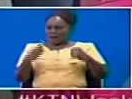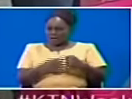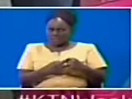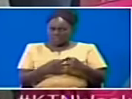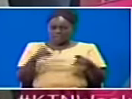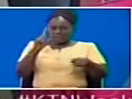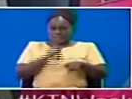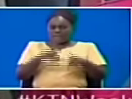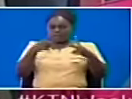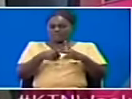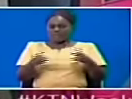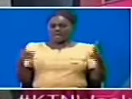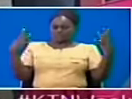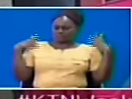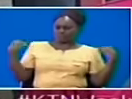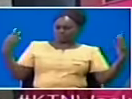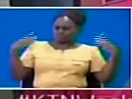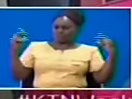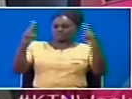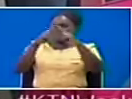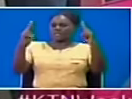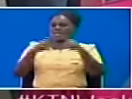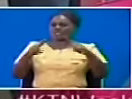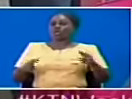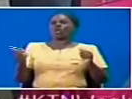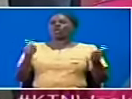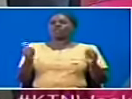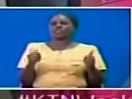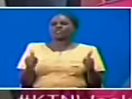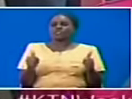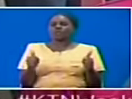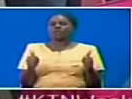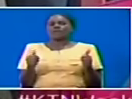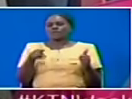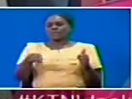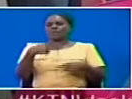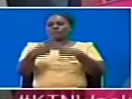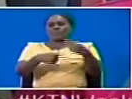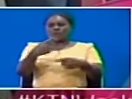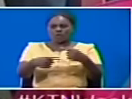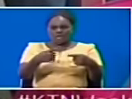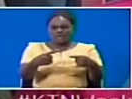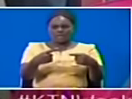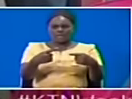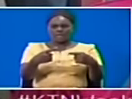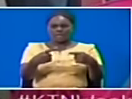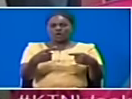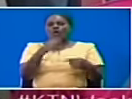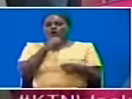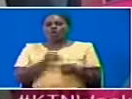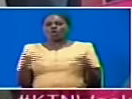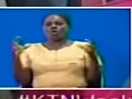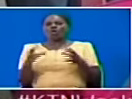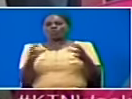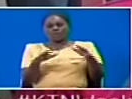As we start preparing them now for international competitions so that they progress into the age group